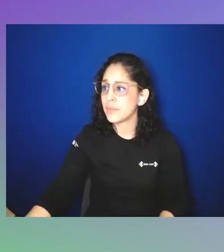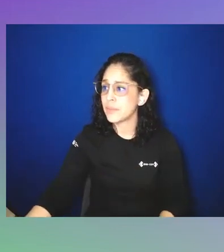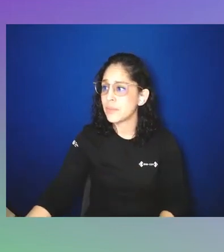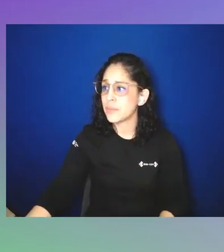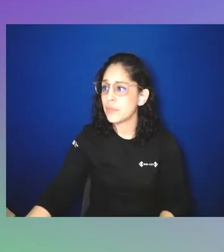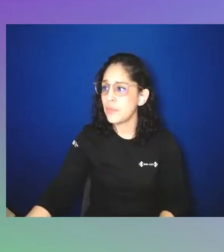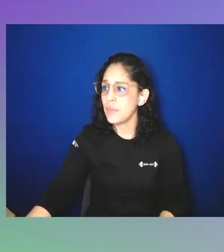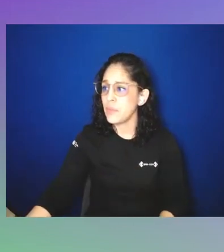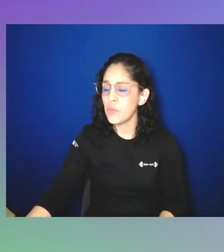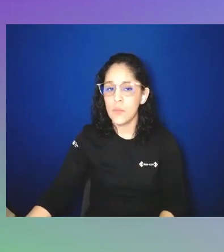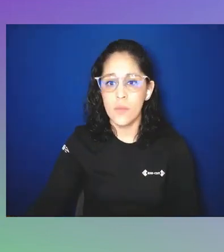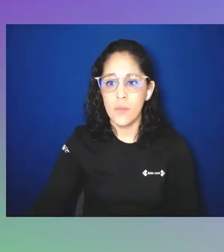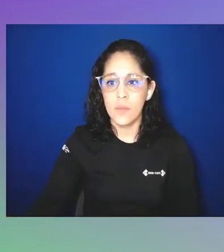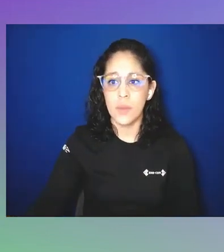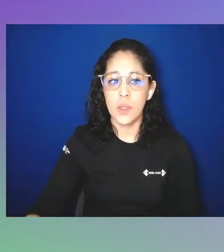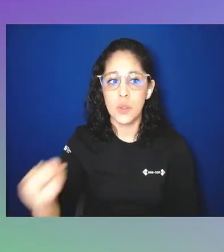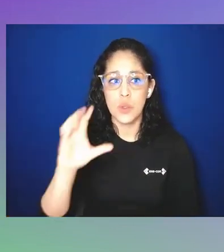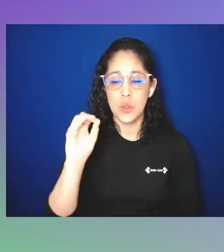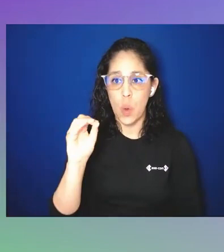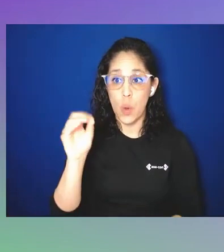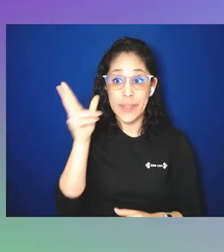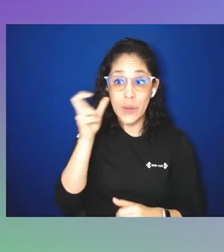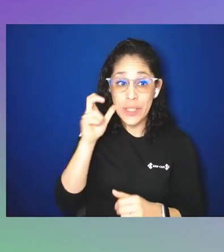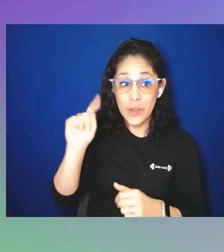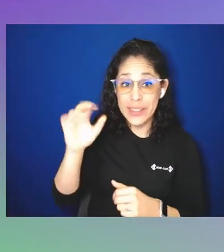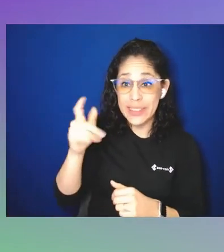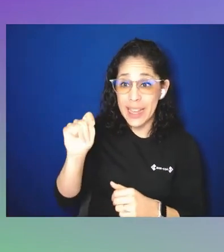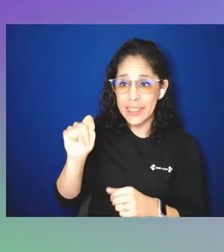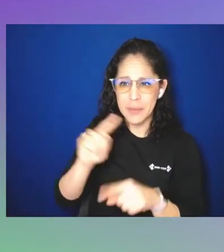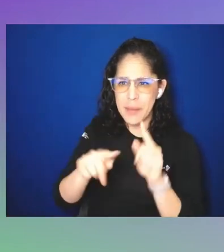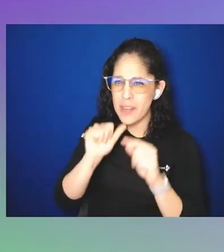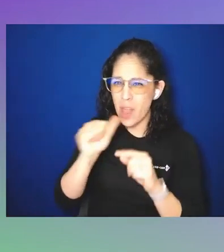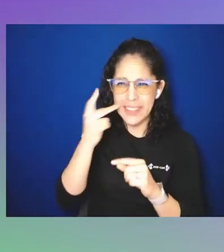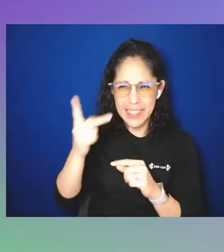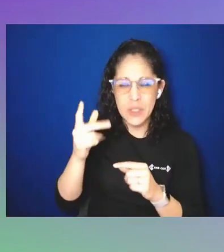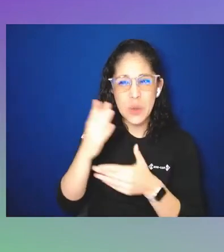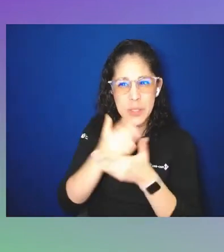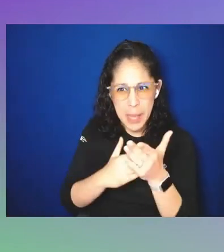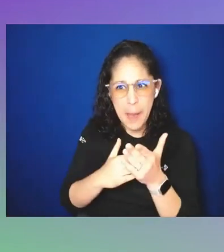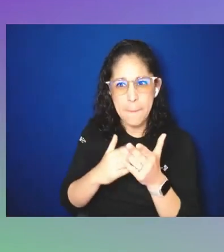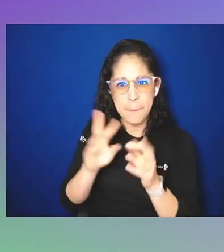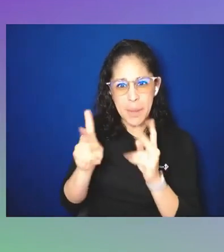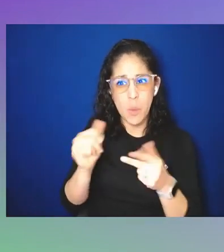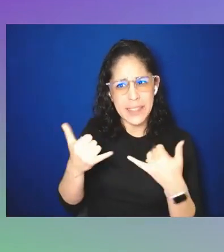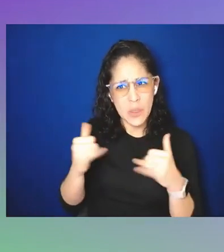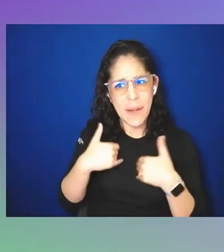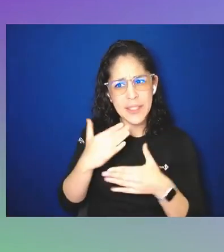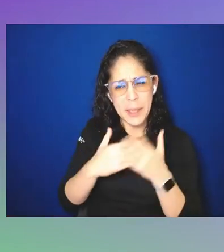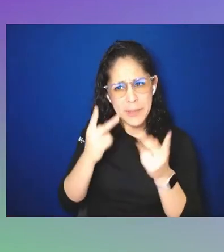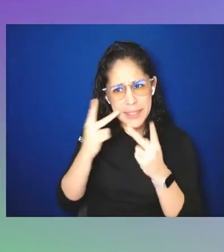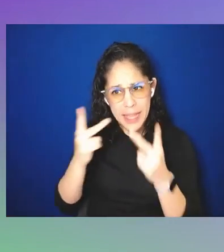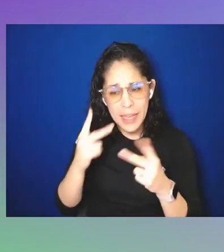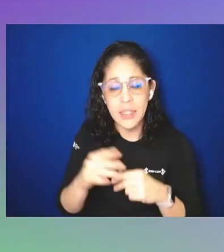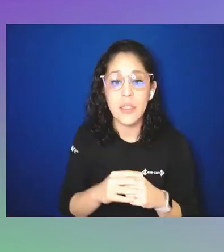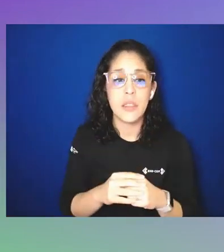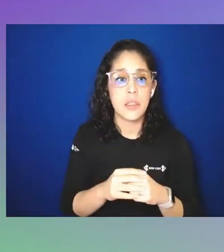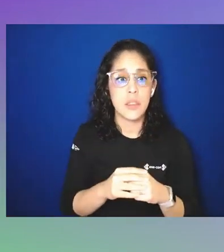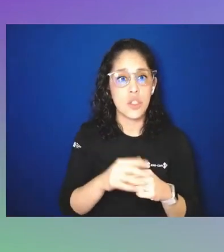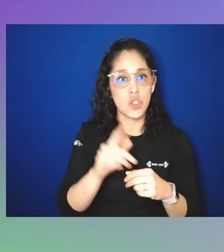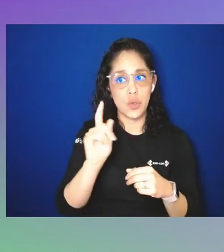also you've already got a problem with your interface if you need to do that for it to be understood